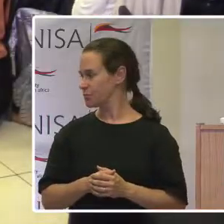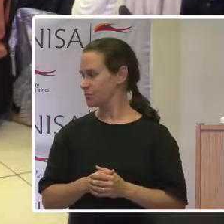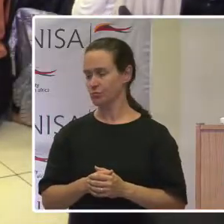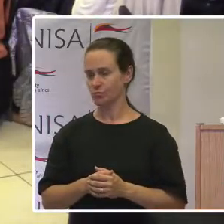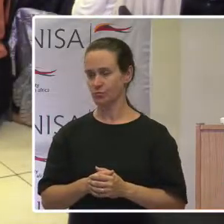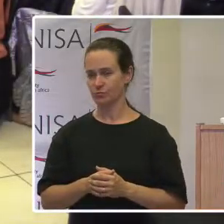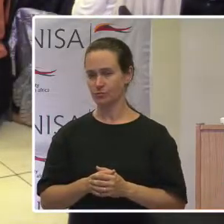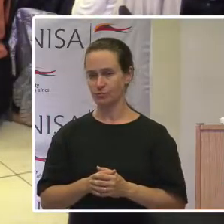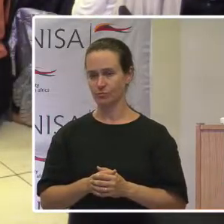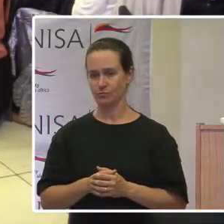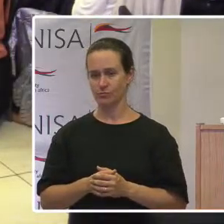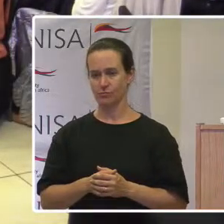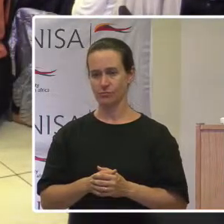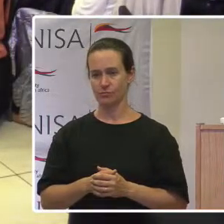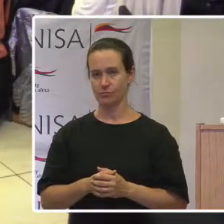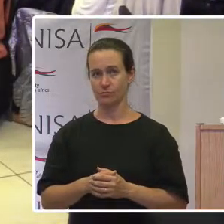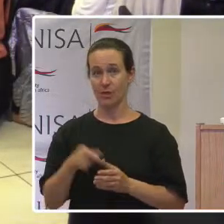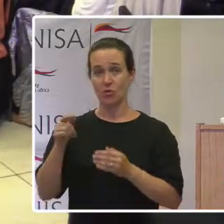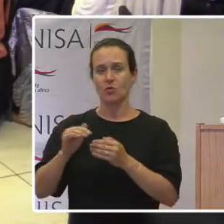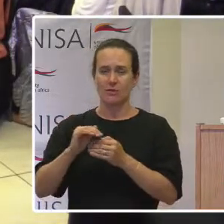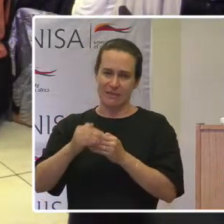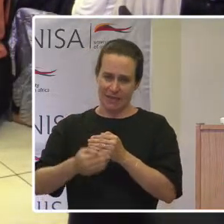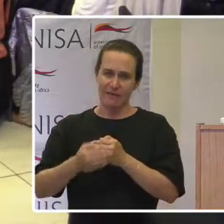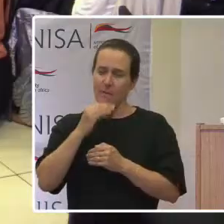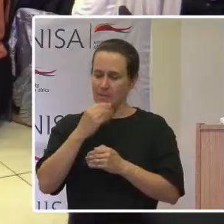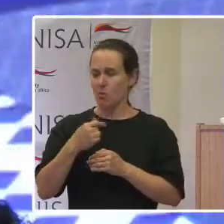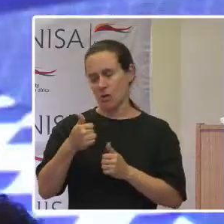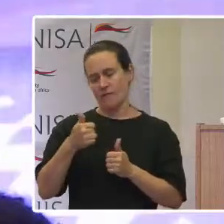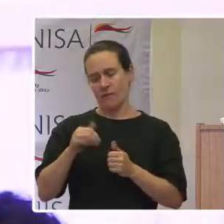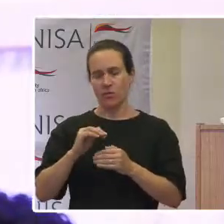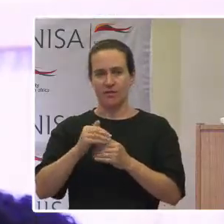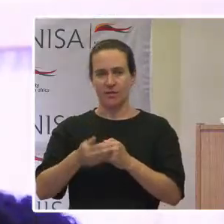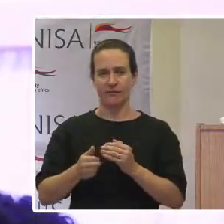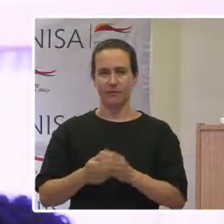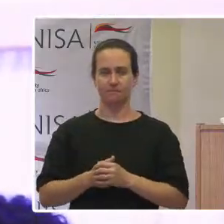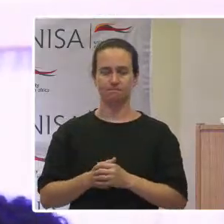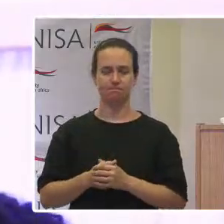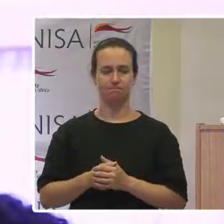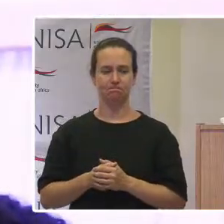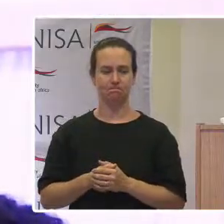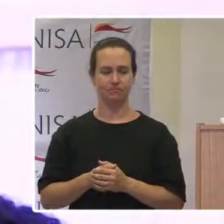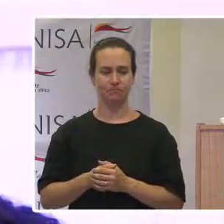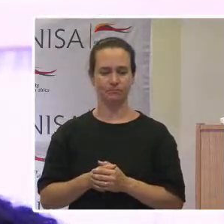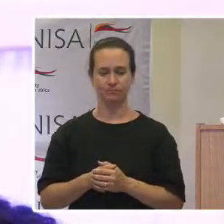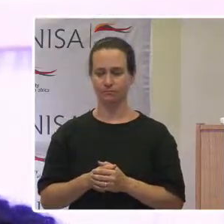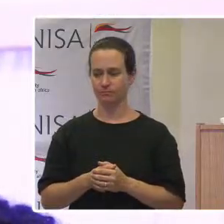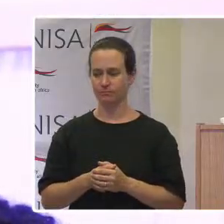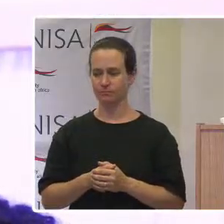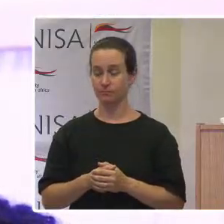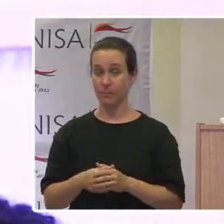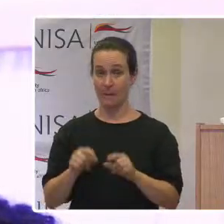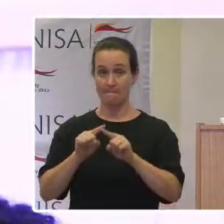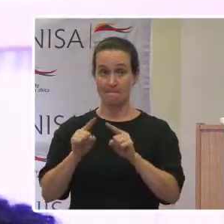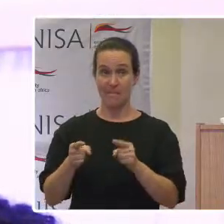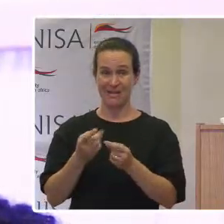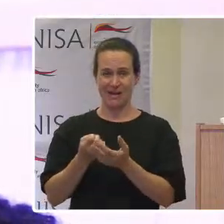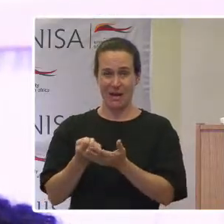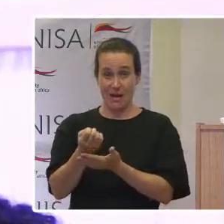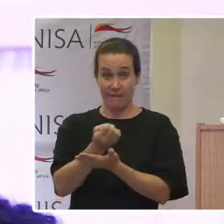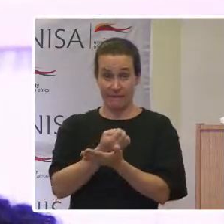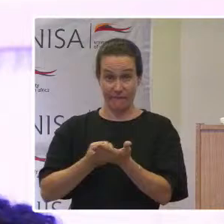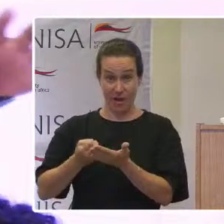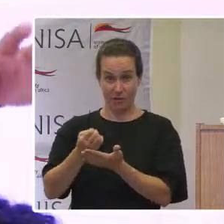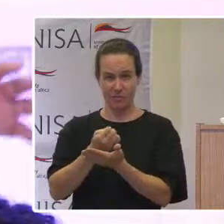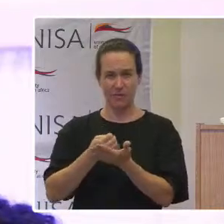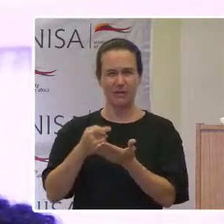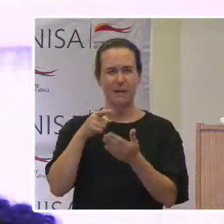Okay, so safety is good, we are safe. However, when it comes to the environment and the architecture,